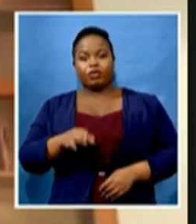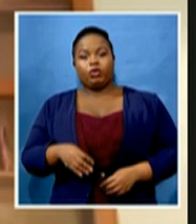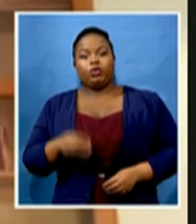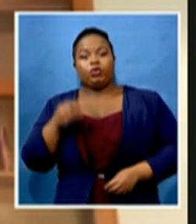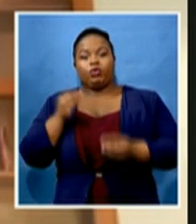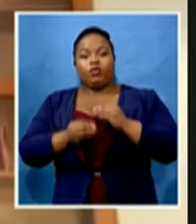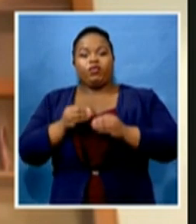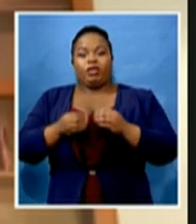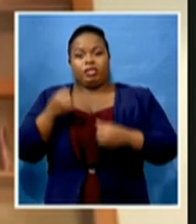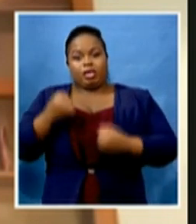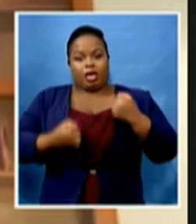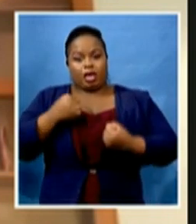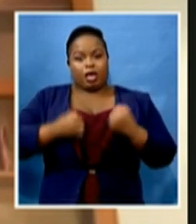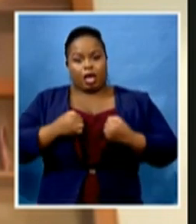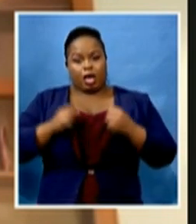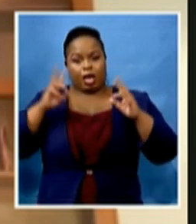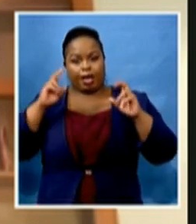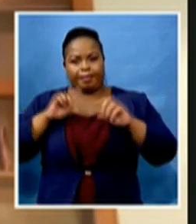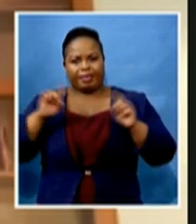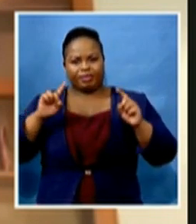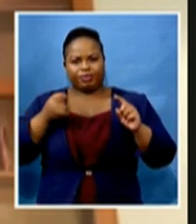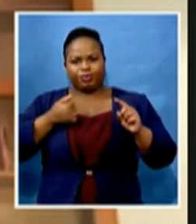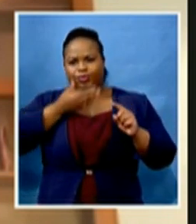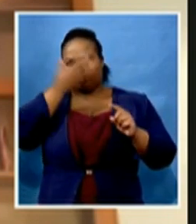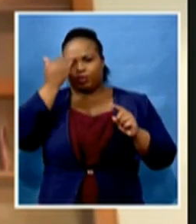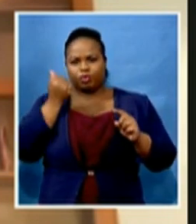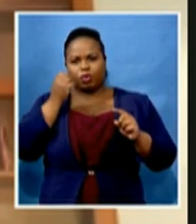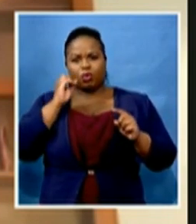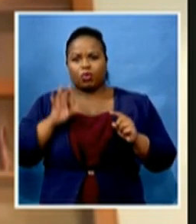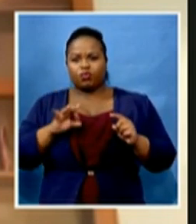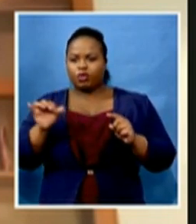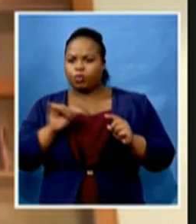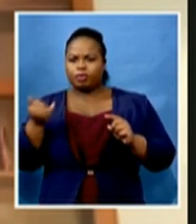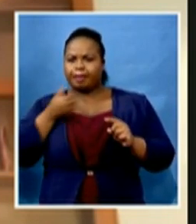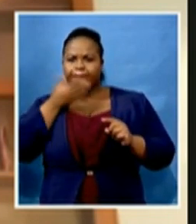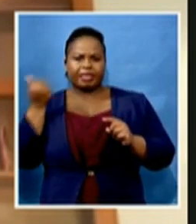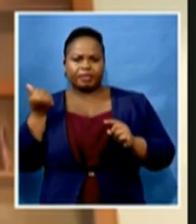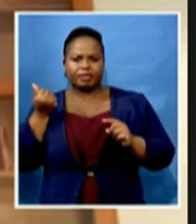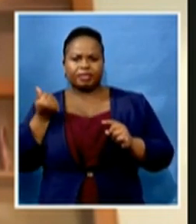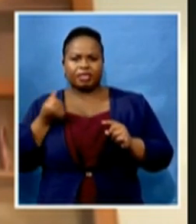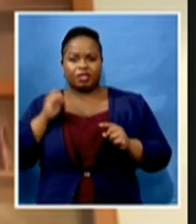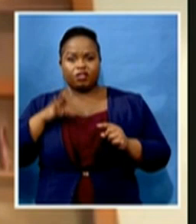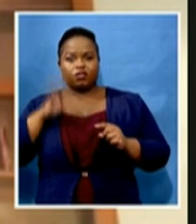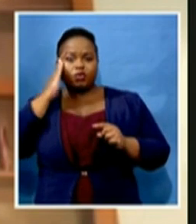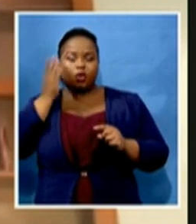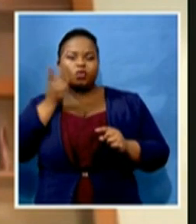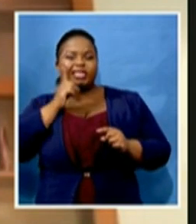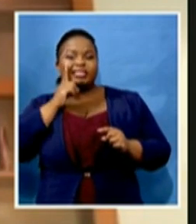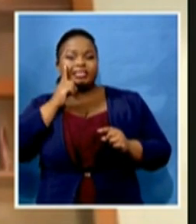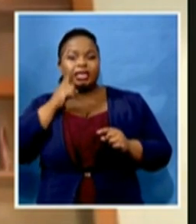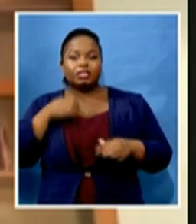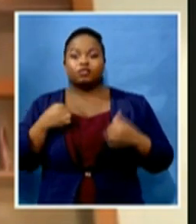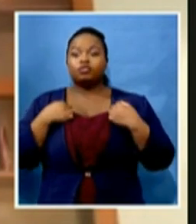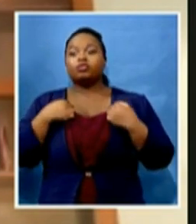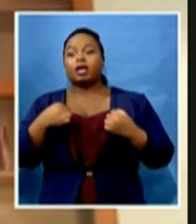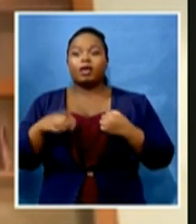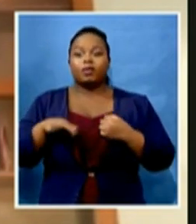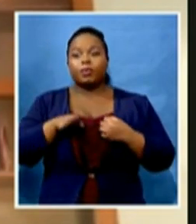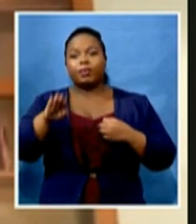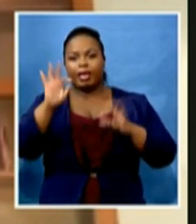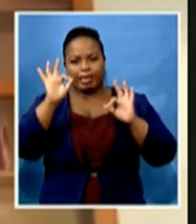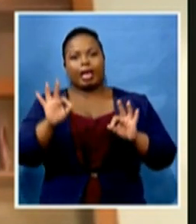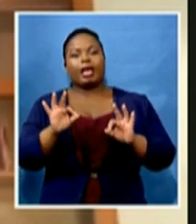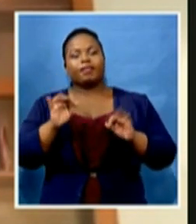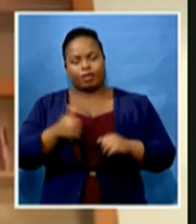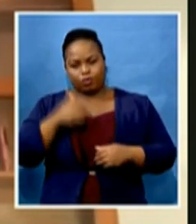how well, which one works best when the car is being tested on the road. So we do anticipate that